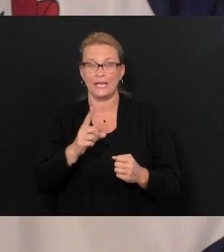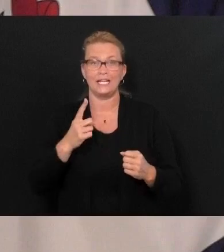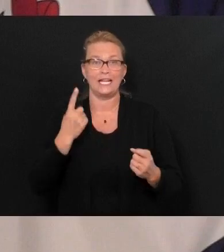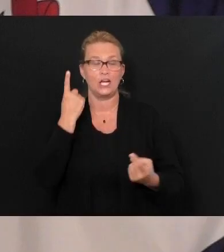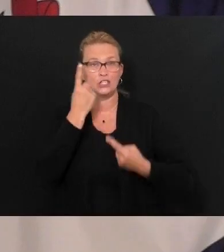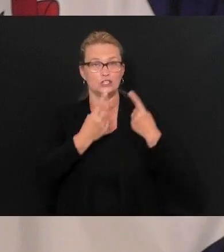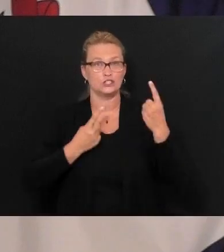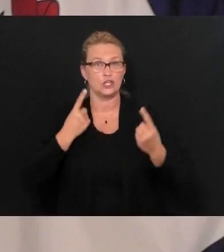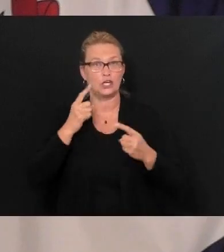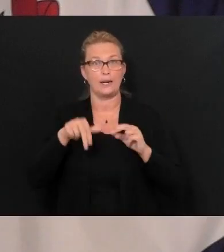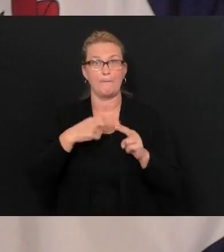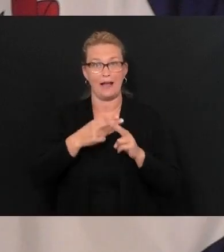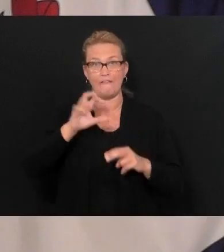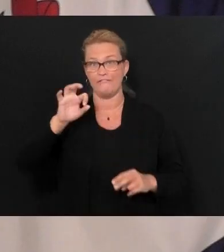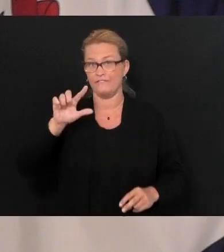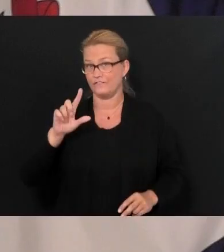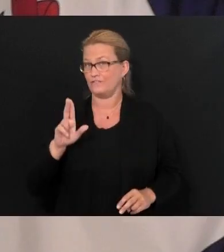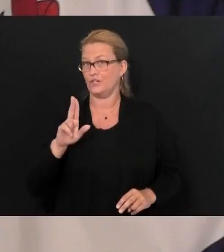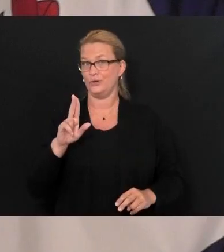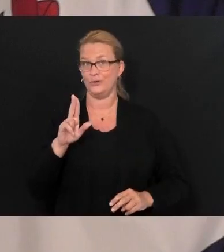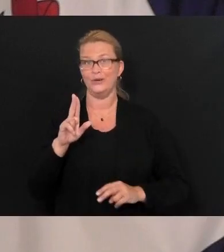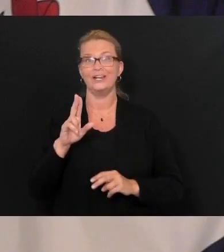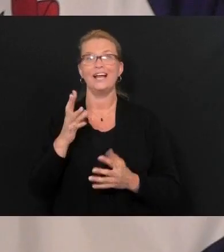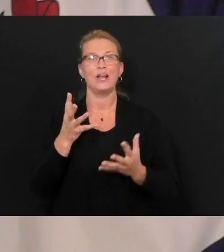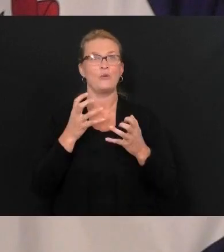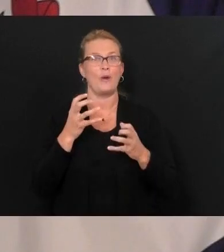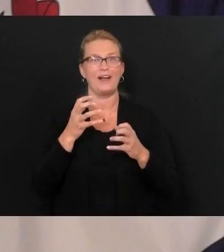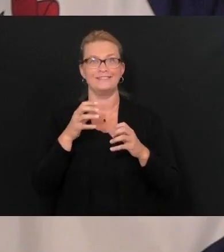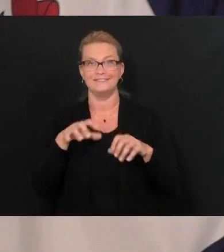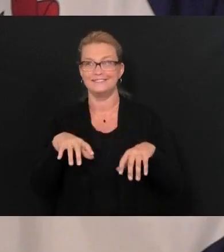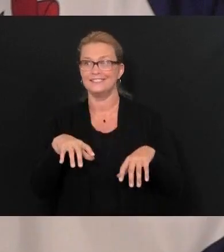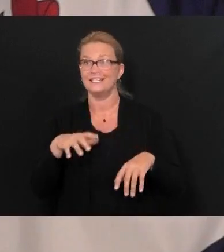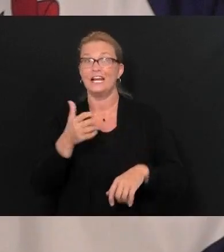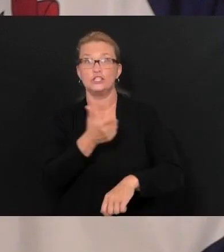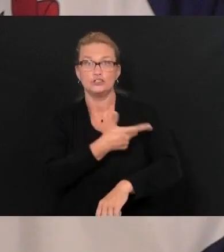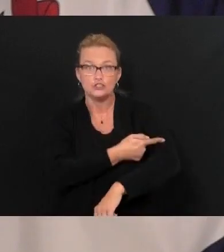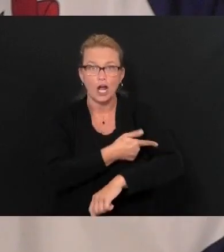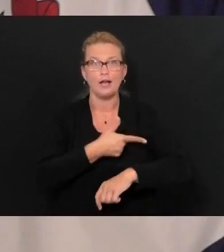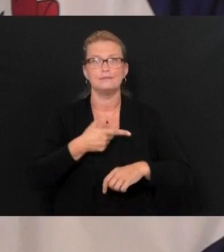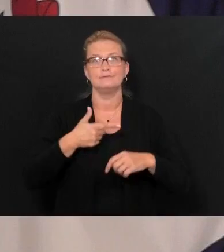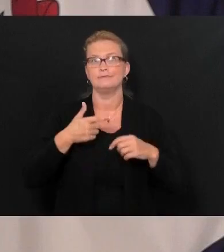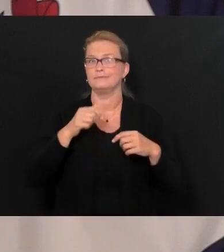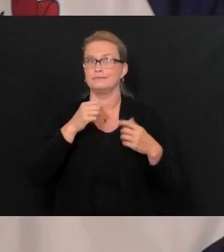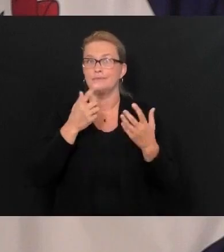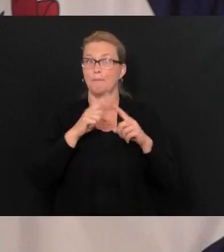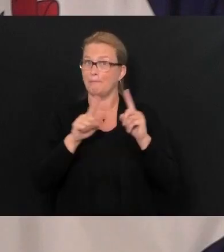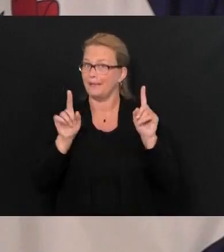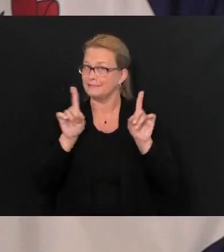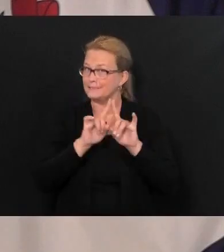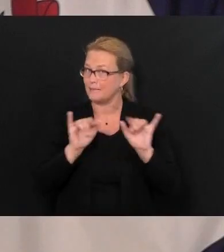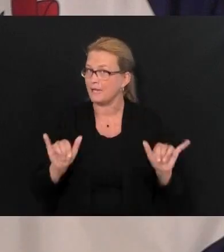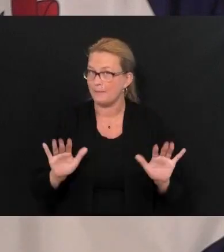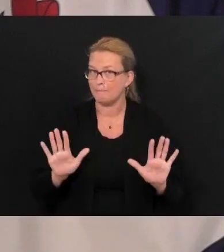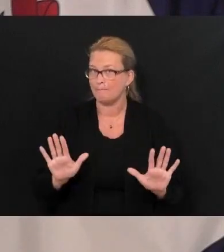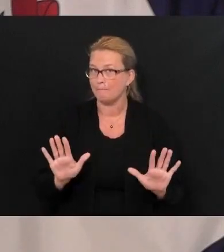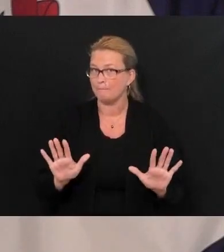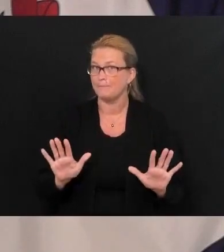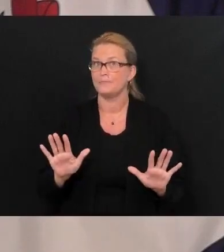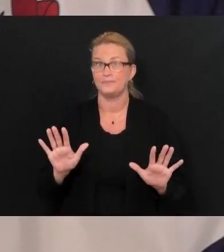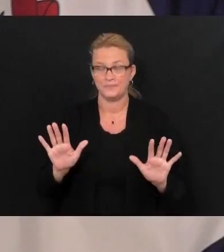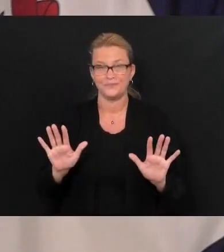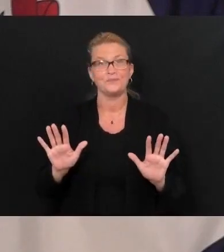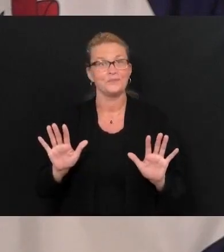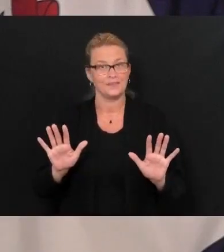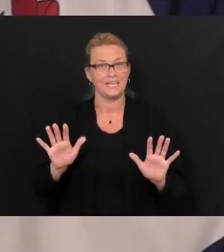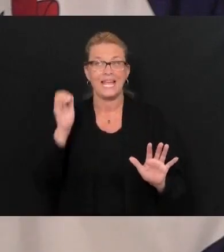naturally about flu and all that, and we want to take our shots and we don't want to compound, but at the same time, every